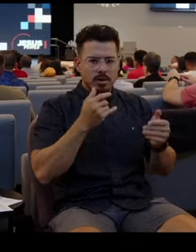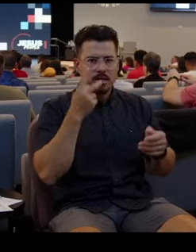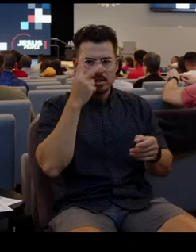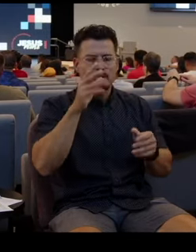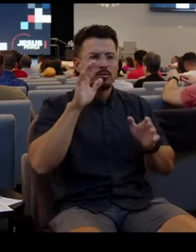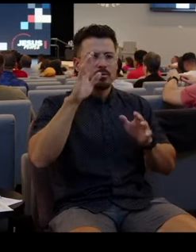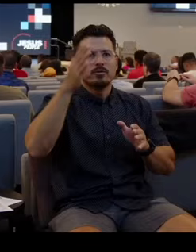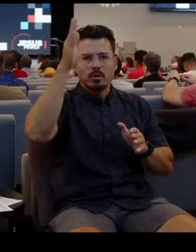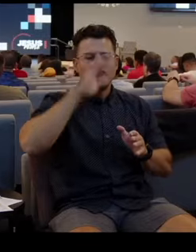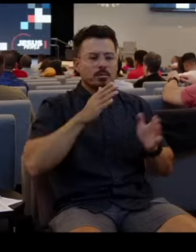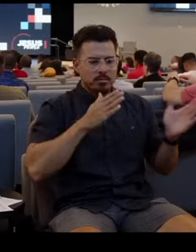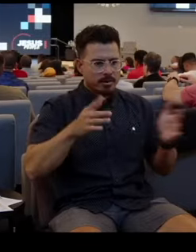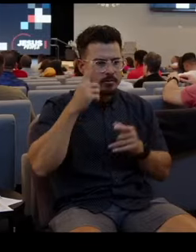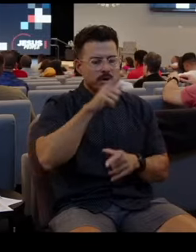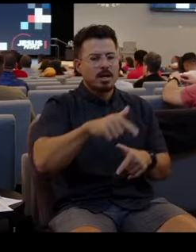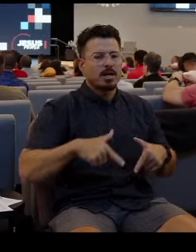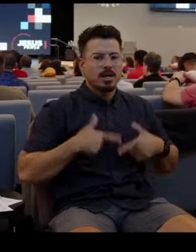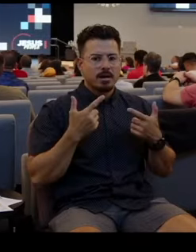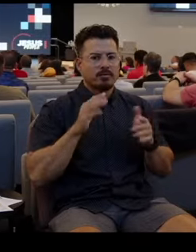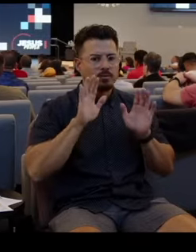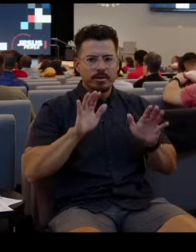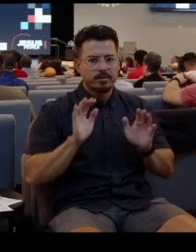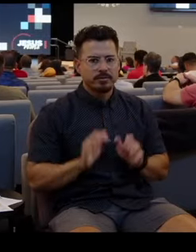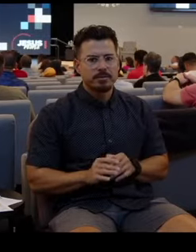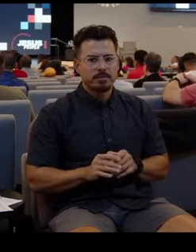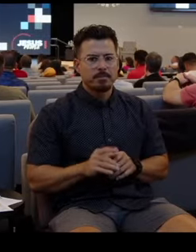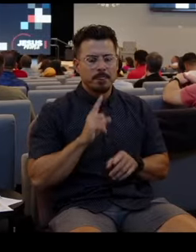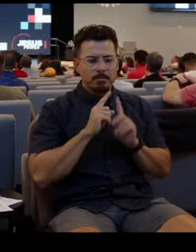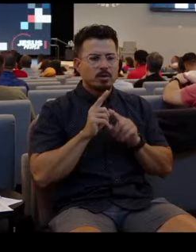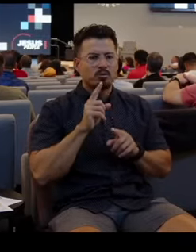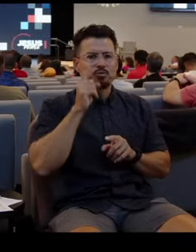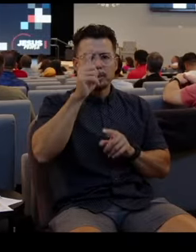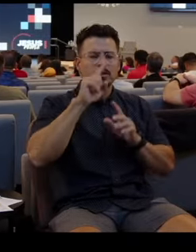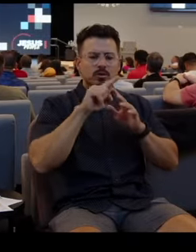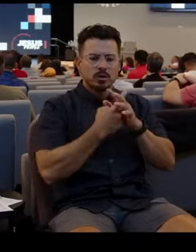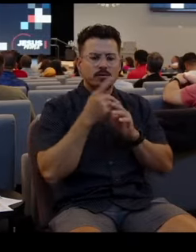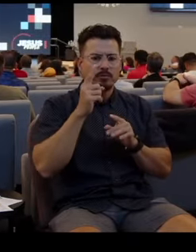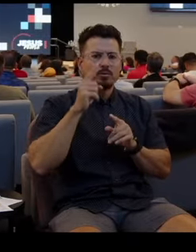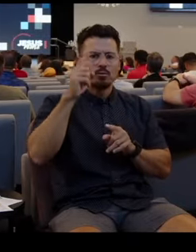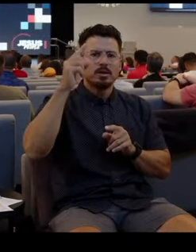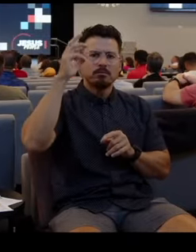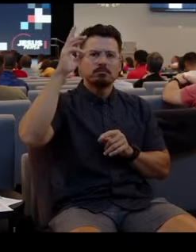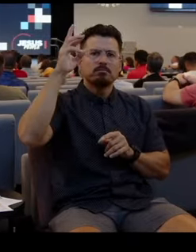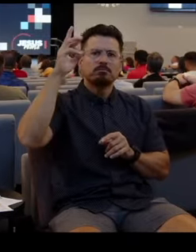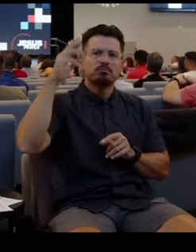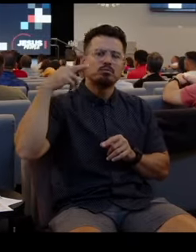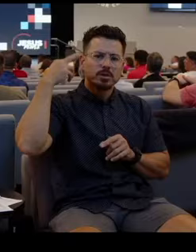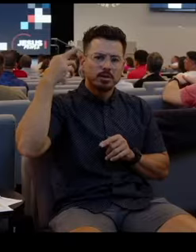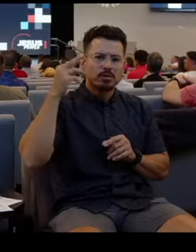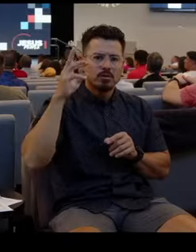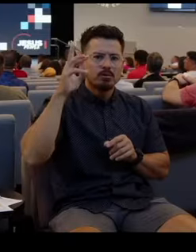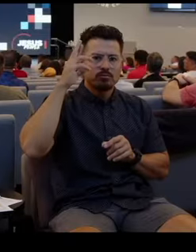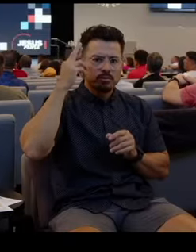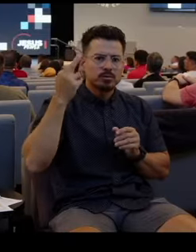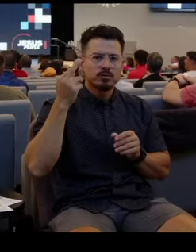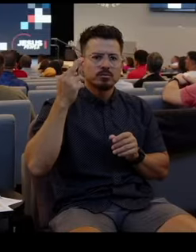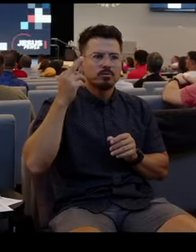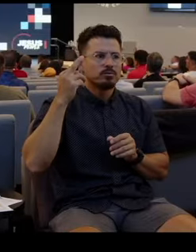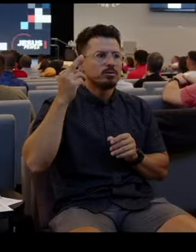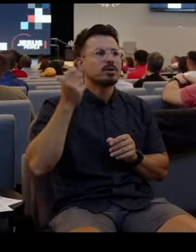guys. But you know what? It all came from that little revelation. And that revelation came from the horse's mouth.